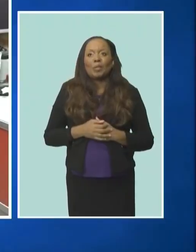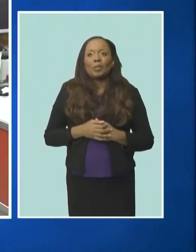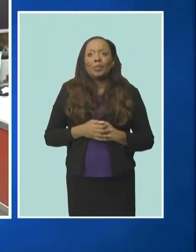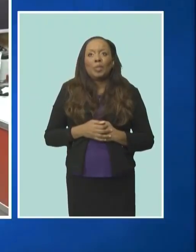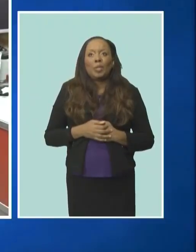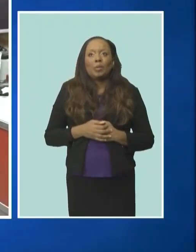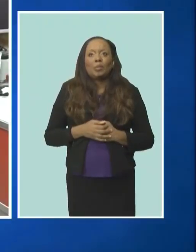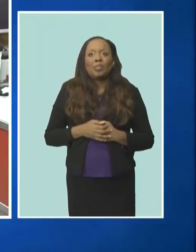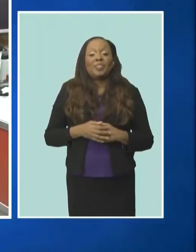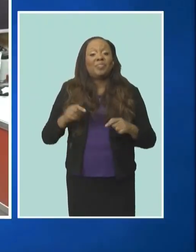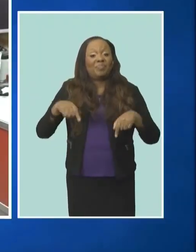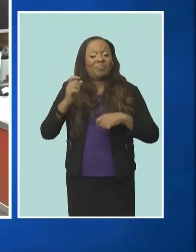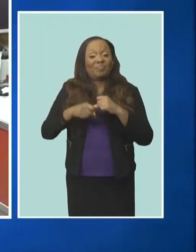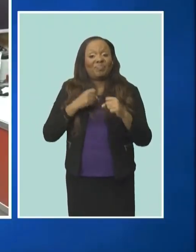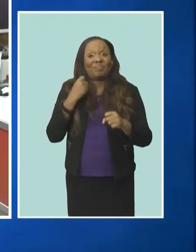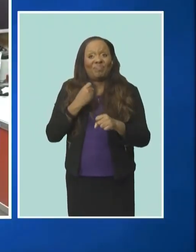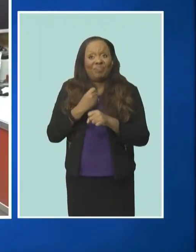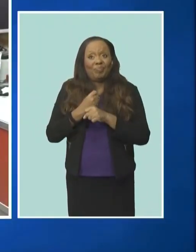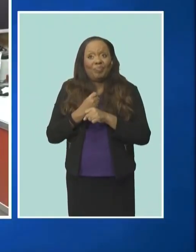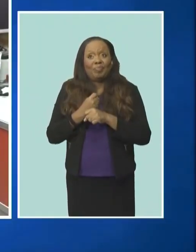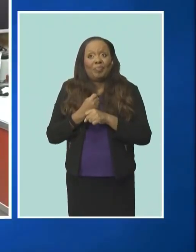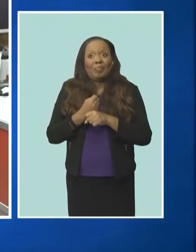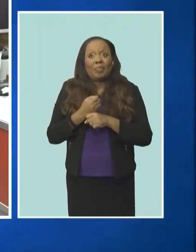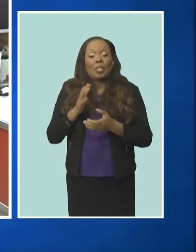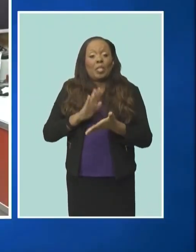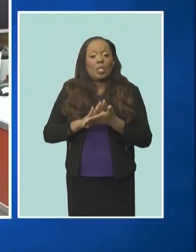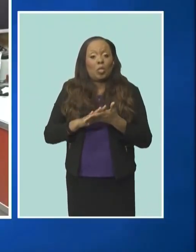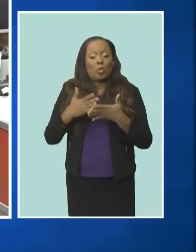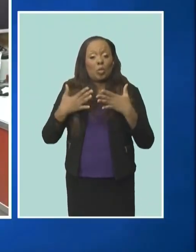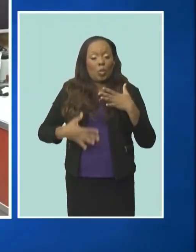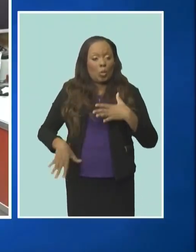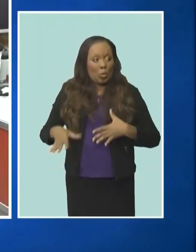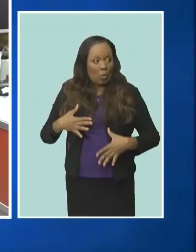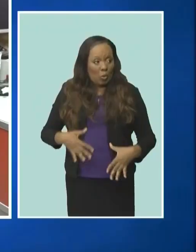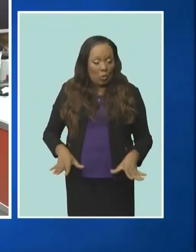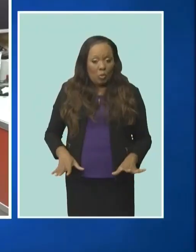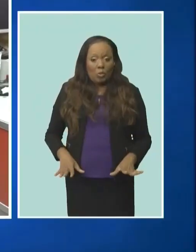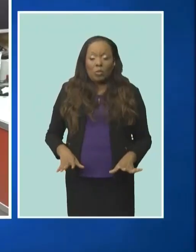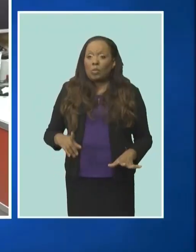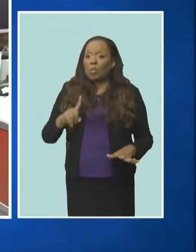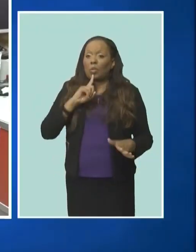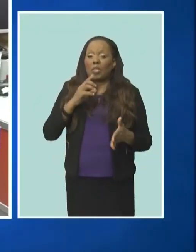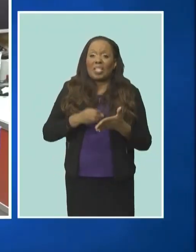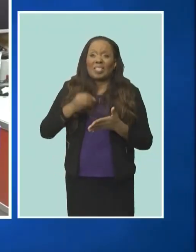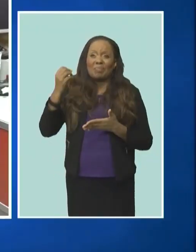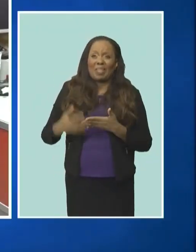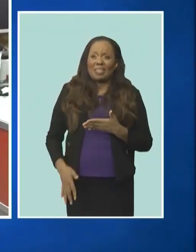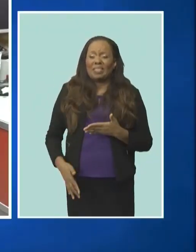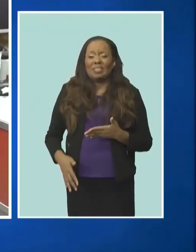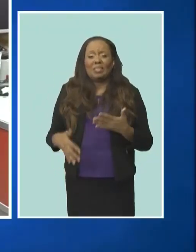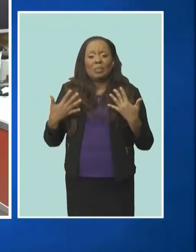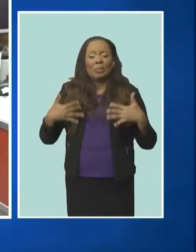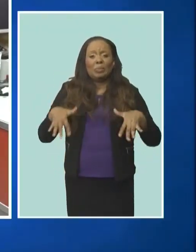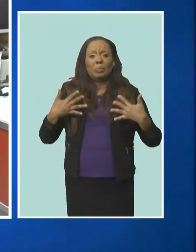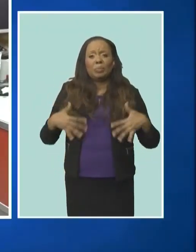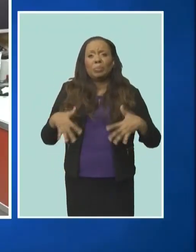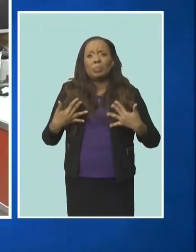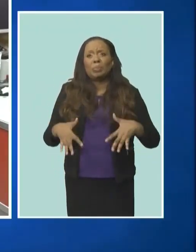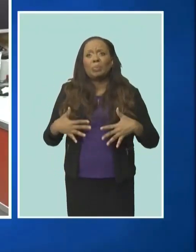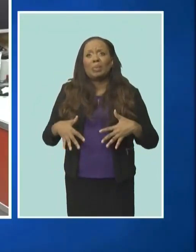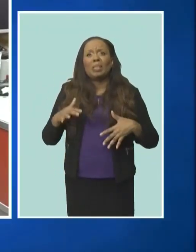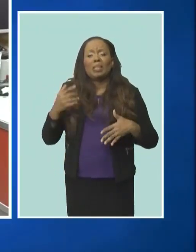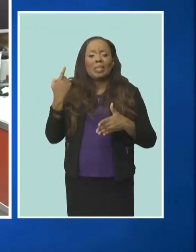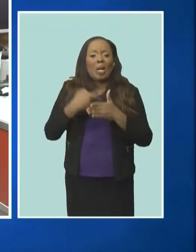sponsor doesn't reject me, the school clothes are, I must say, very expensive this year to me, like they went